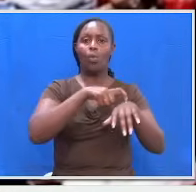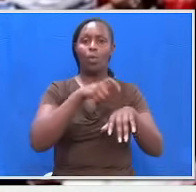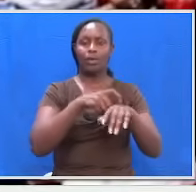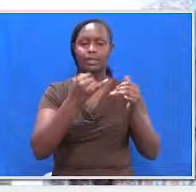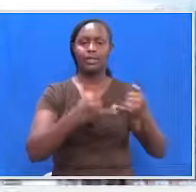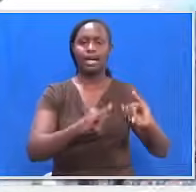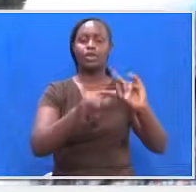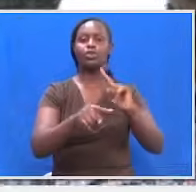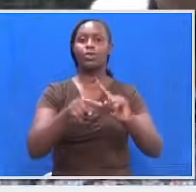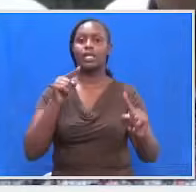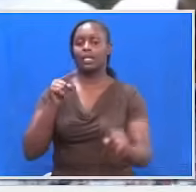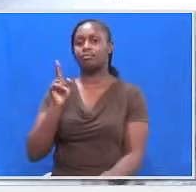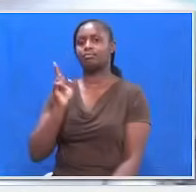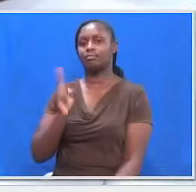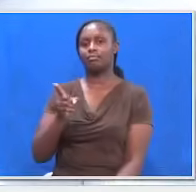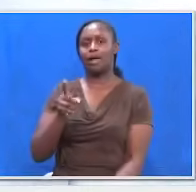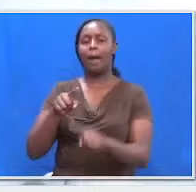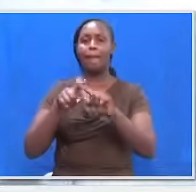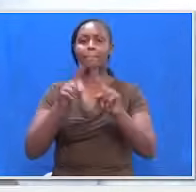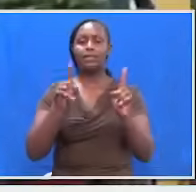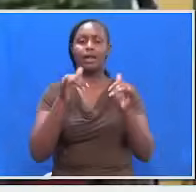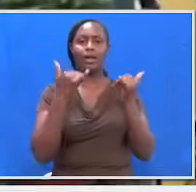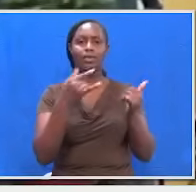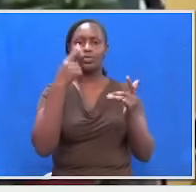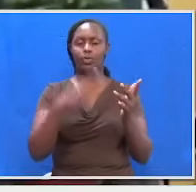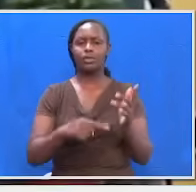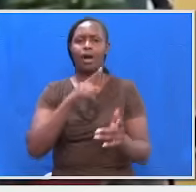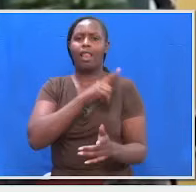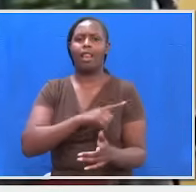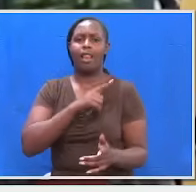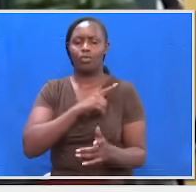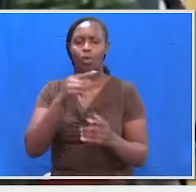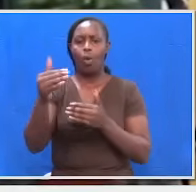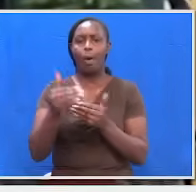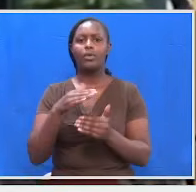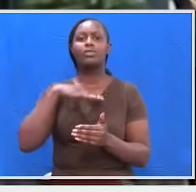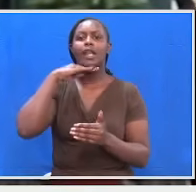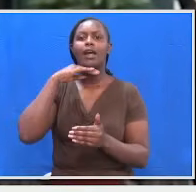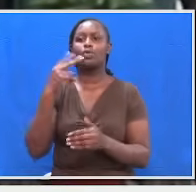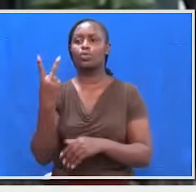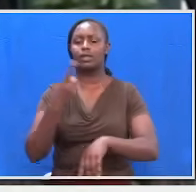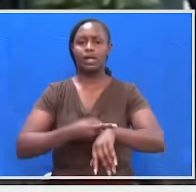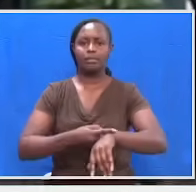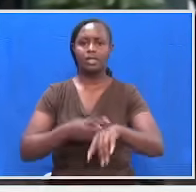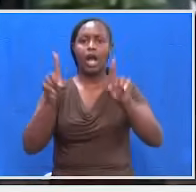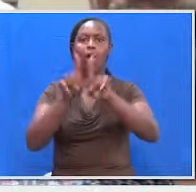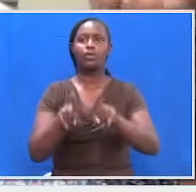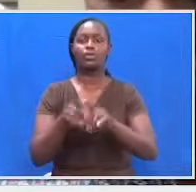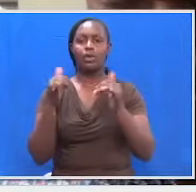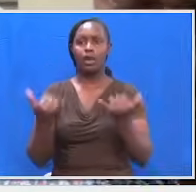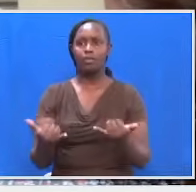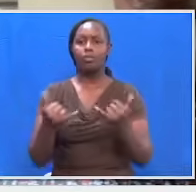yake kufeli. Gachagua akidai kuponea kifo mara mbili na kuripoti haya madai kwa kitengo cha kitaifa cha ujasusi